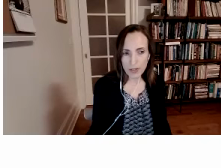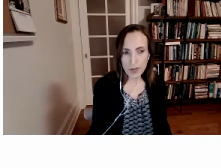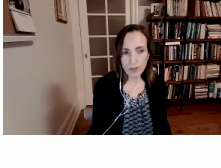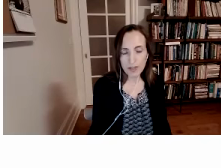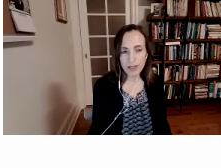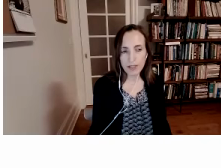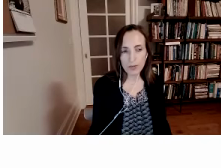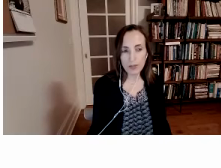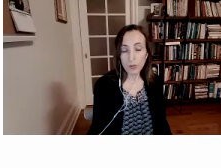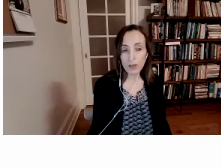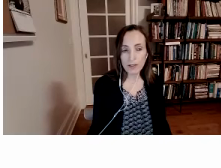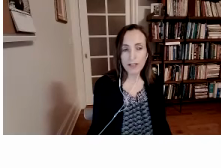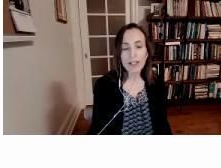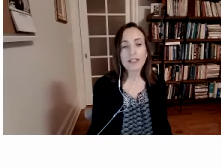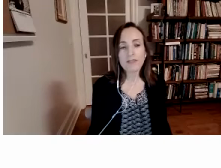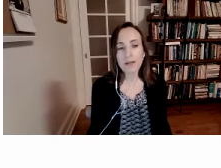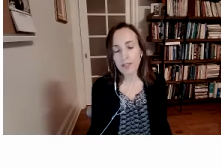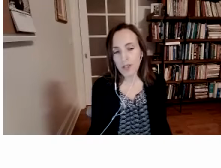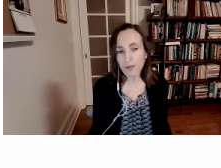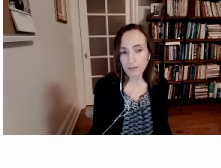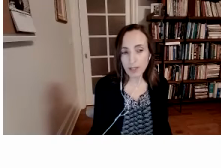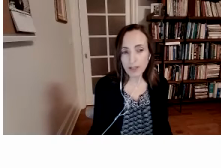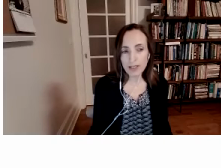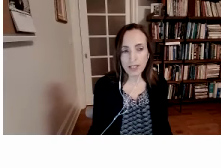particular participant, and it gets marked 1 if that